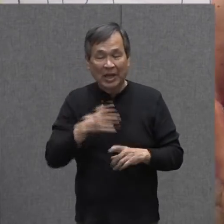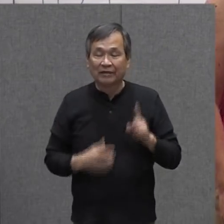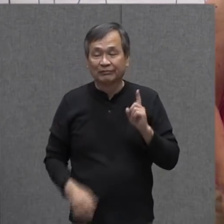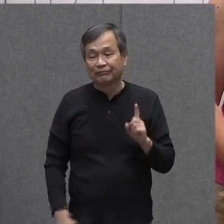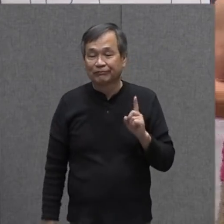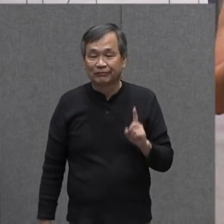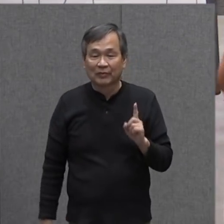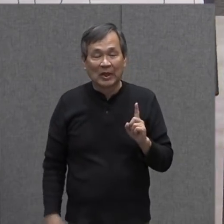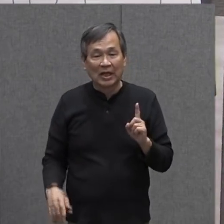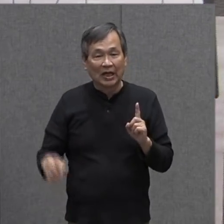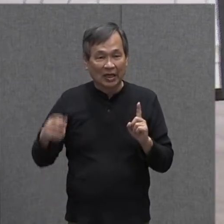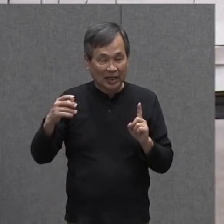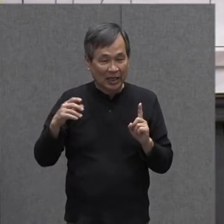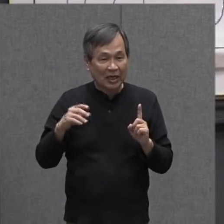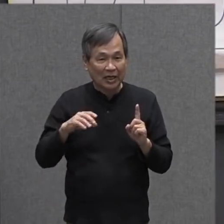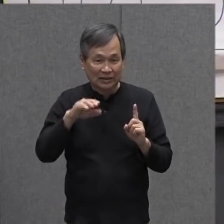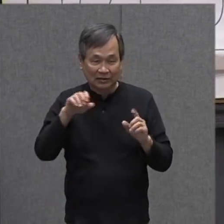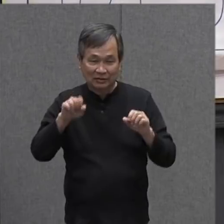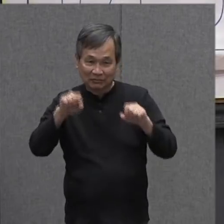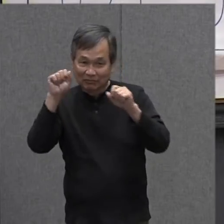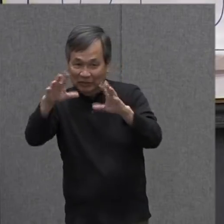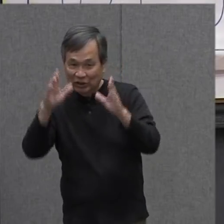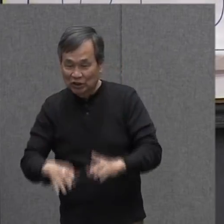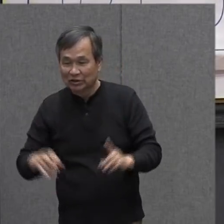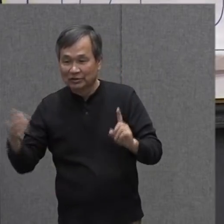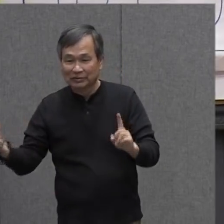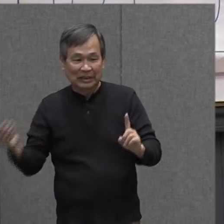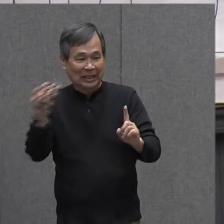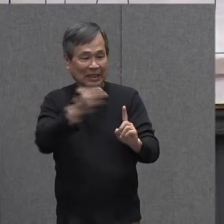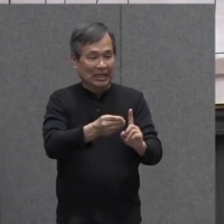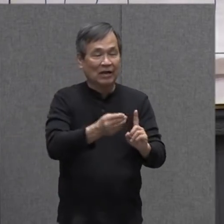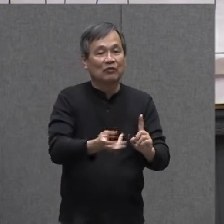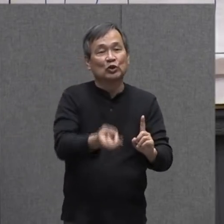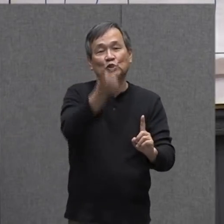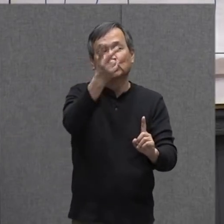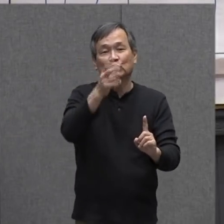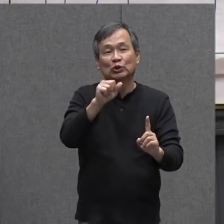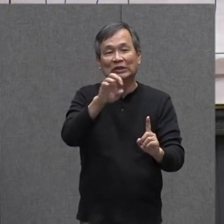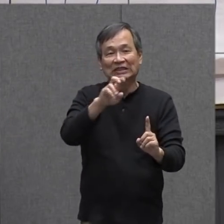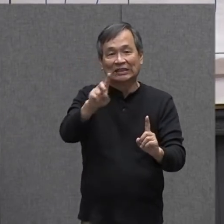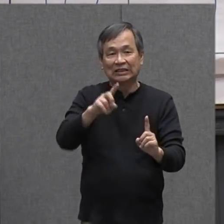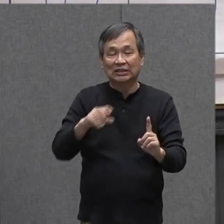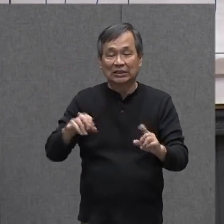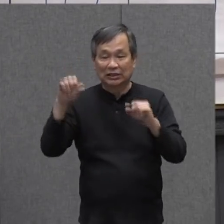Right? It has 1 in the numerator. So that is the only fraction that does